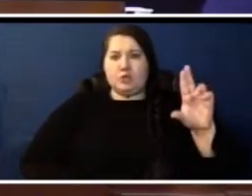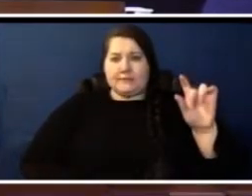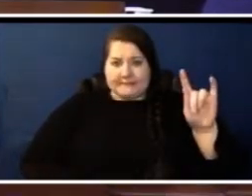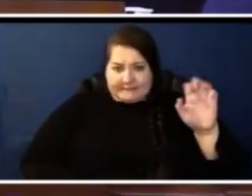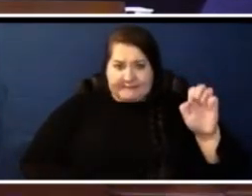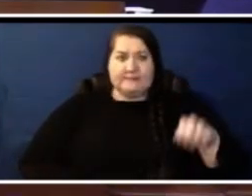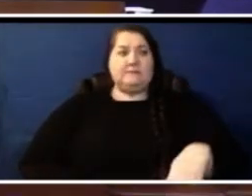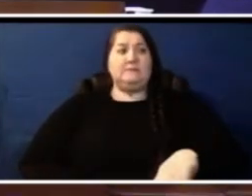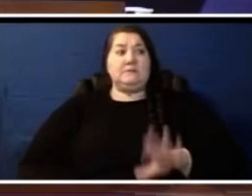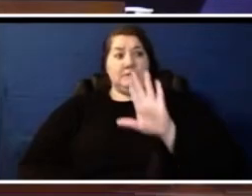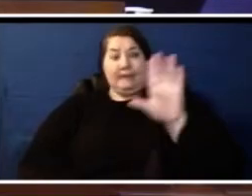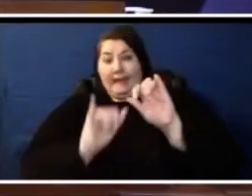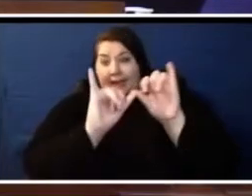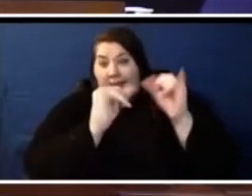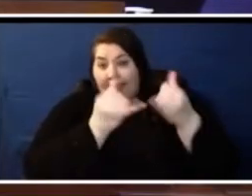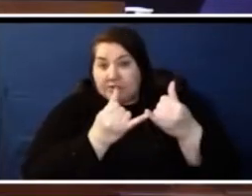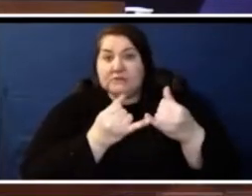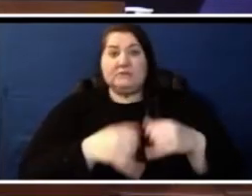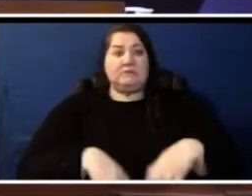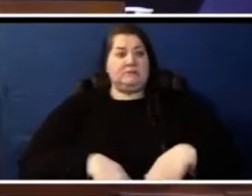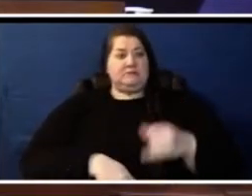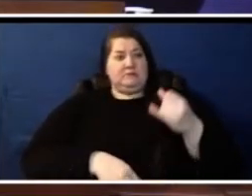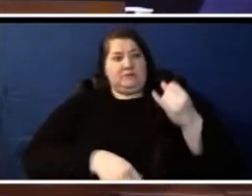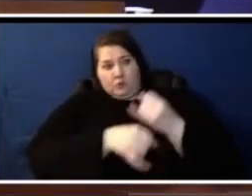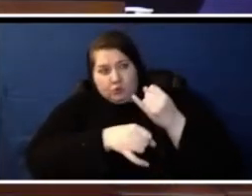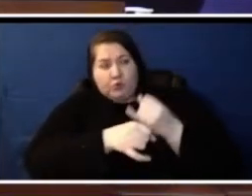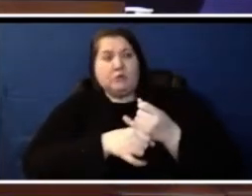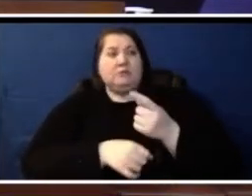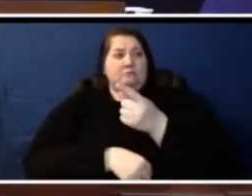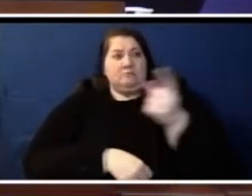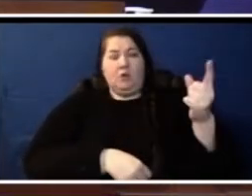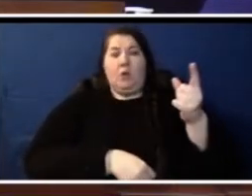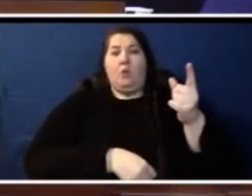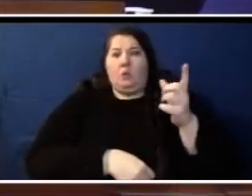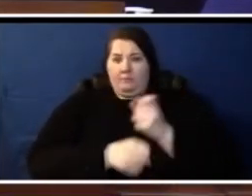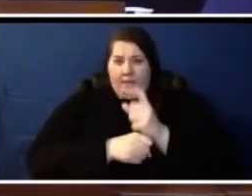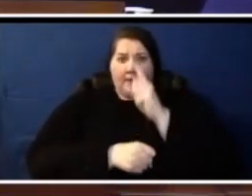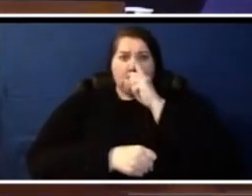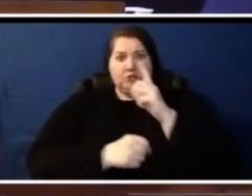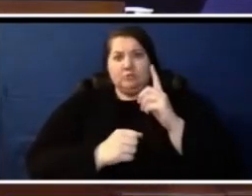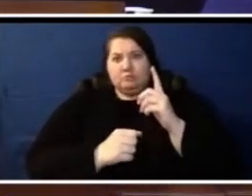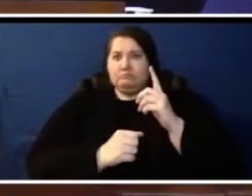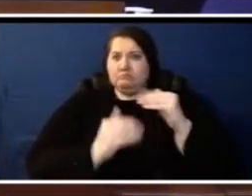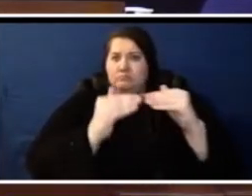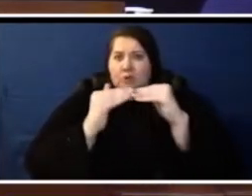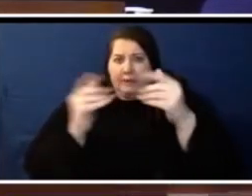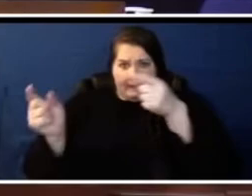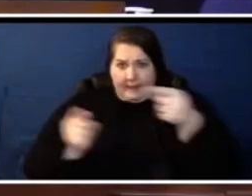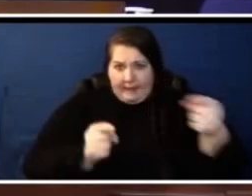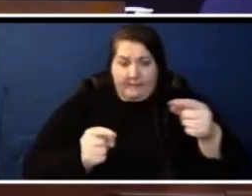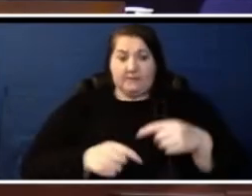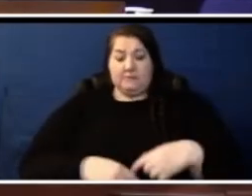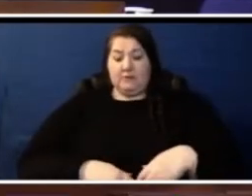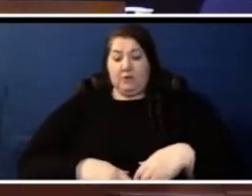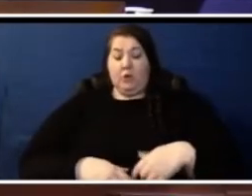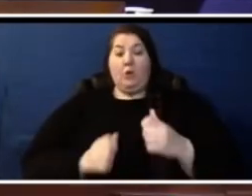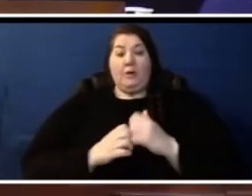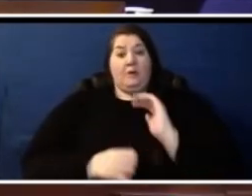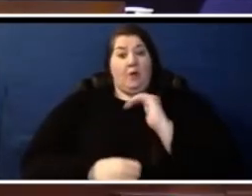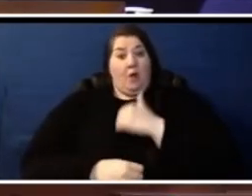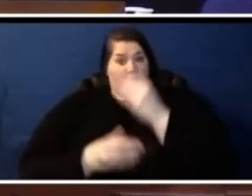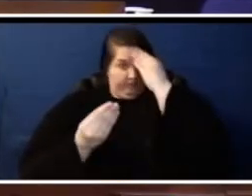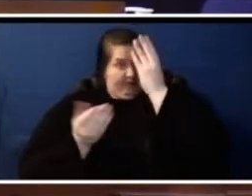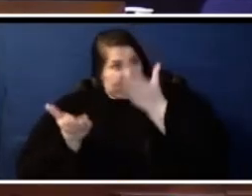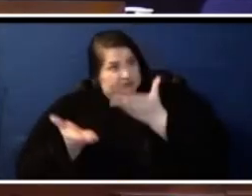responsible for ensuring justice under the law will use the information we've provided to aid in their